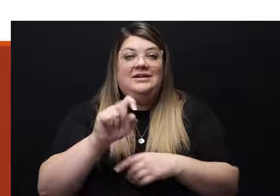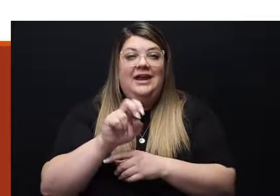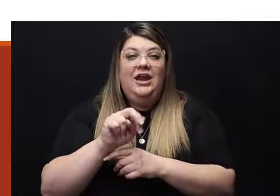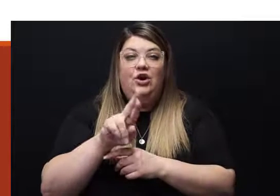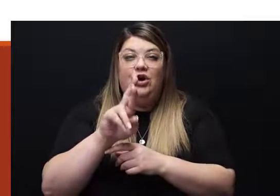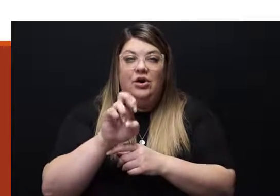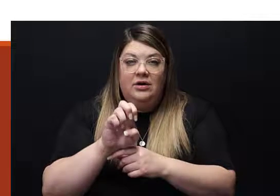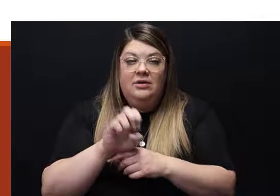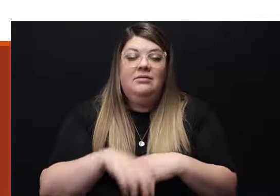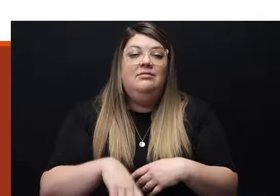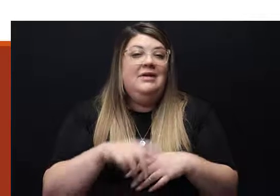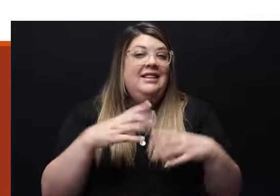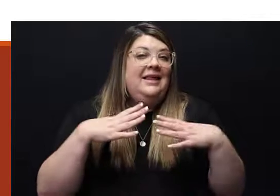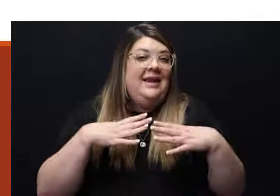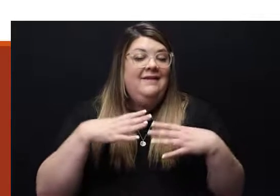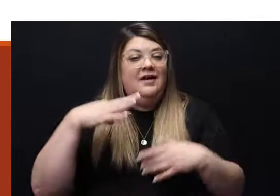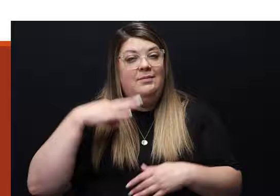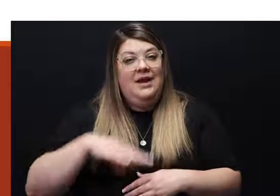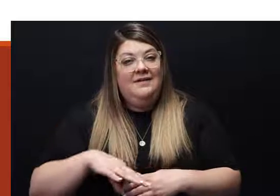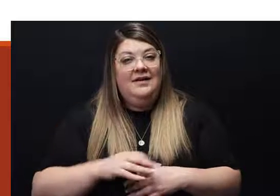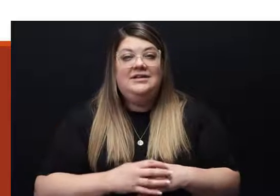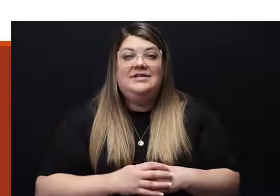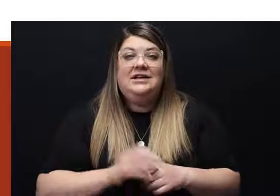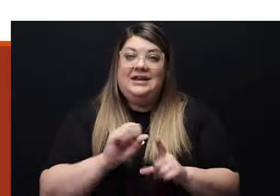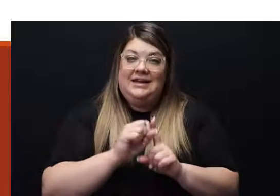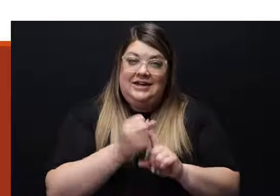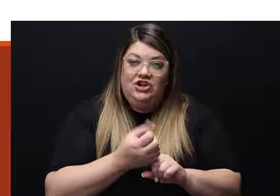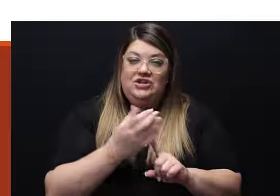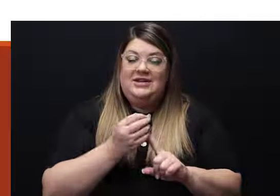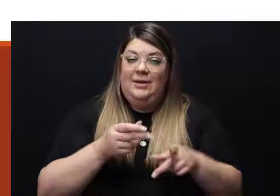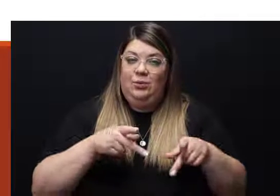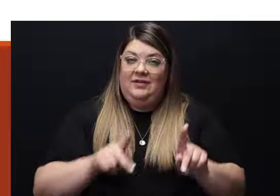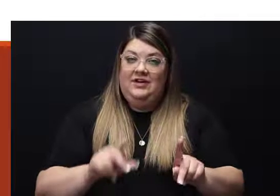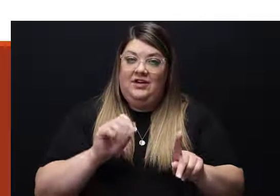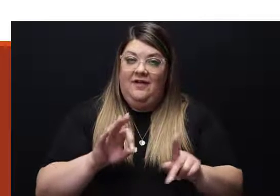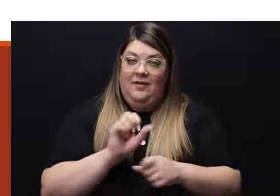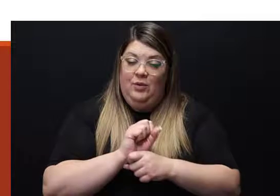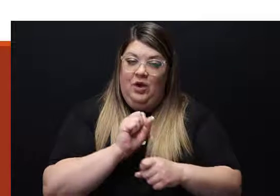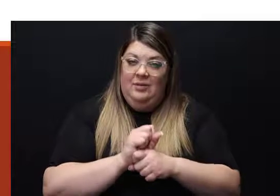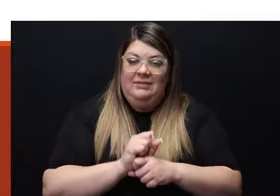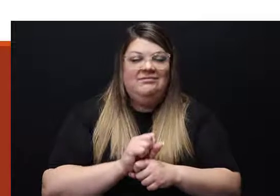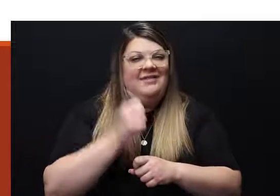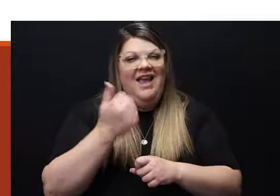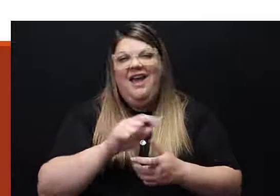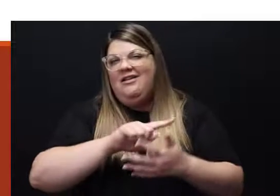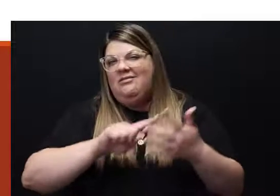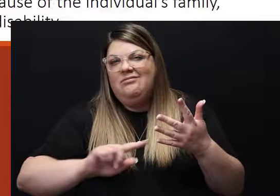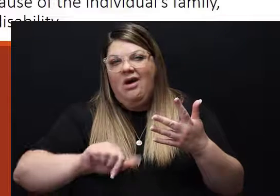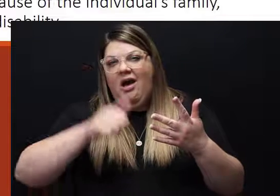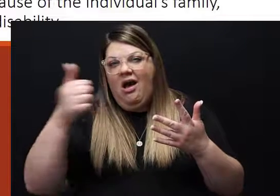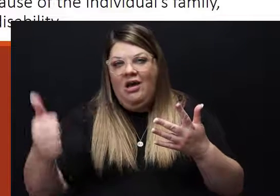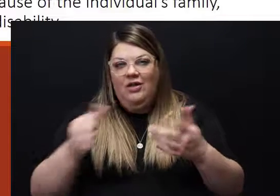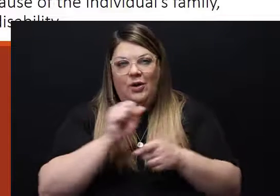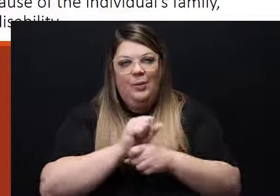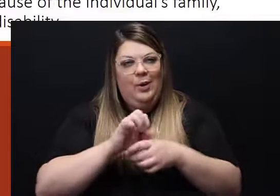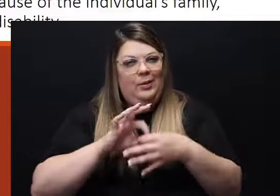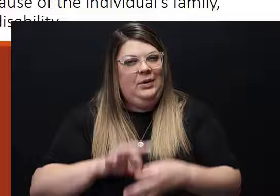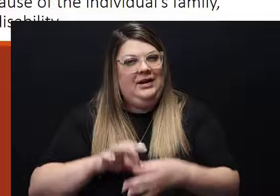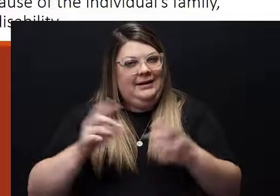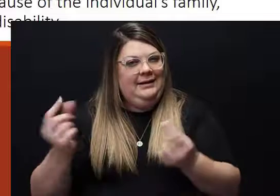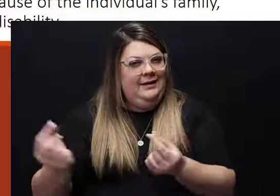tenure, leave and benefits, conditions and privileges of employment, and any other employment-related activity.